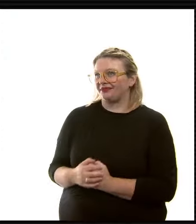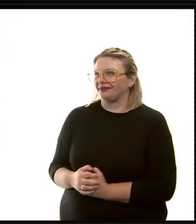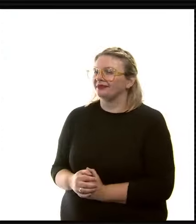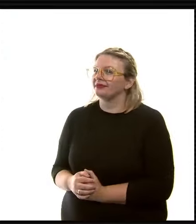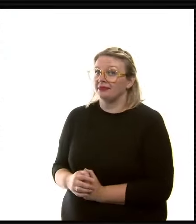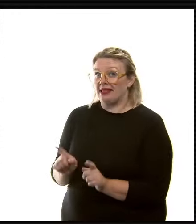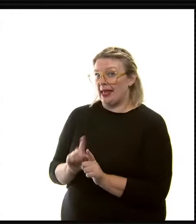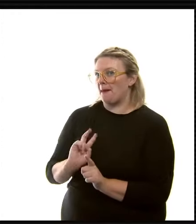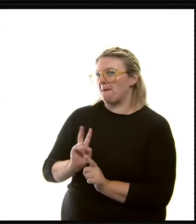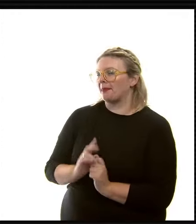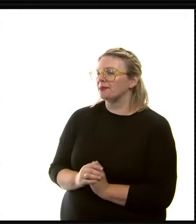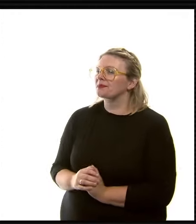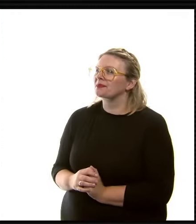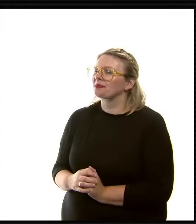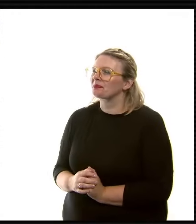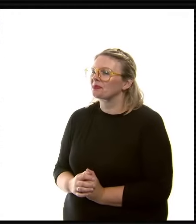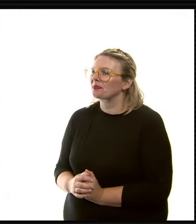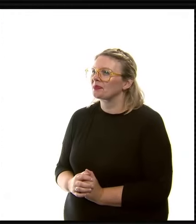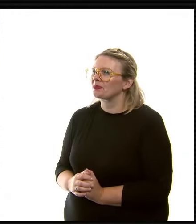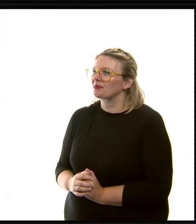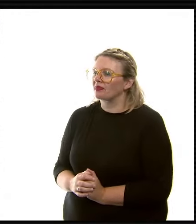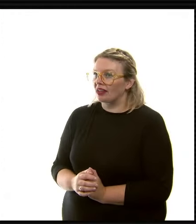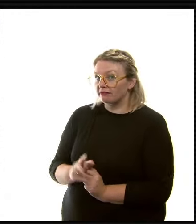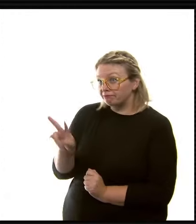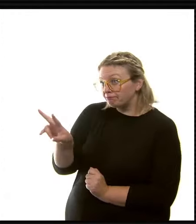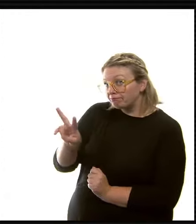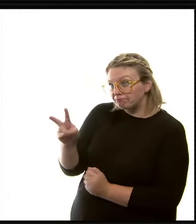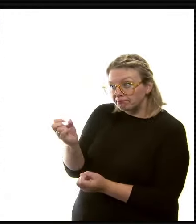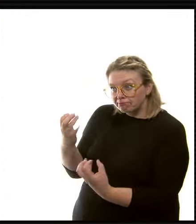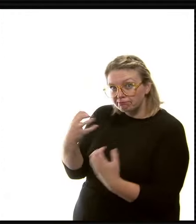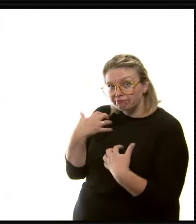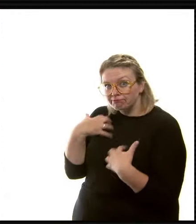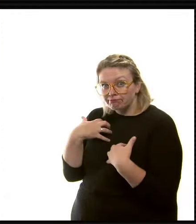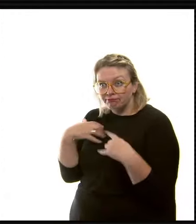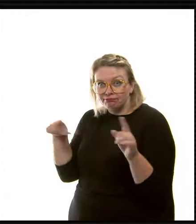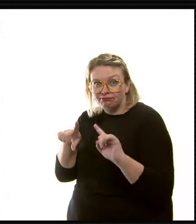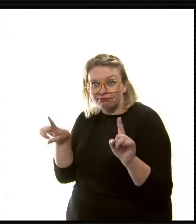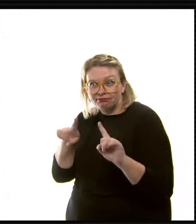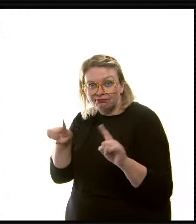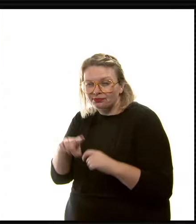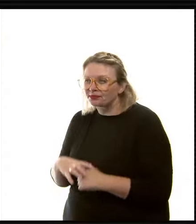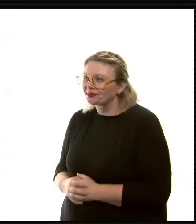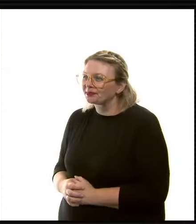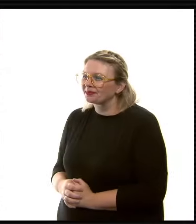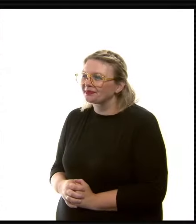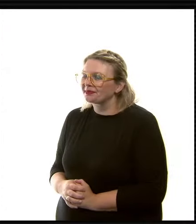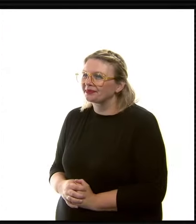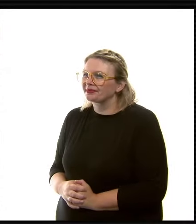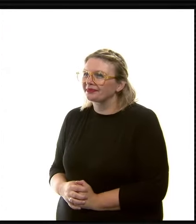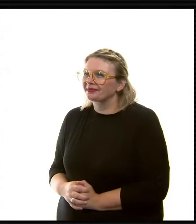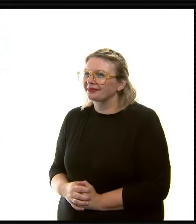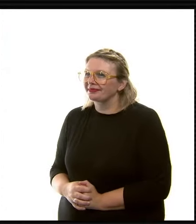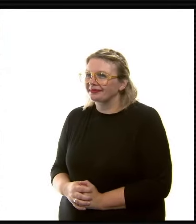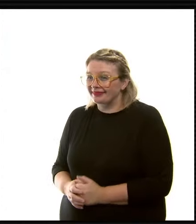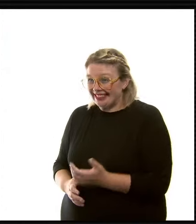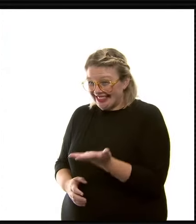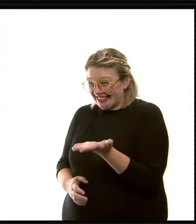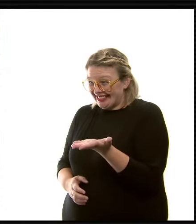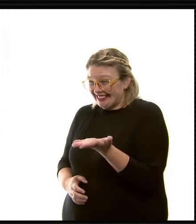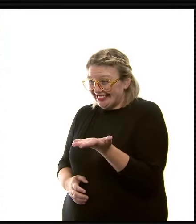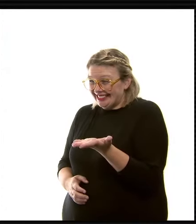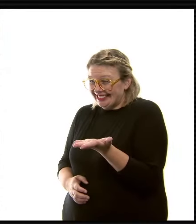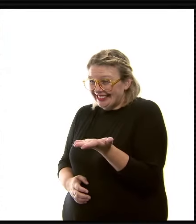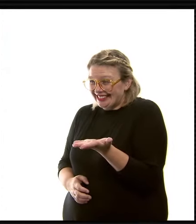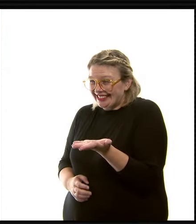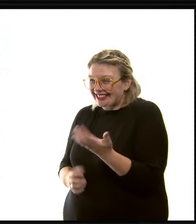well. Yeah. Thanks. Right, moving on. Josh and Windsor, you have something very exciting to show us, I believe, and I can see right in front of us. This is